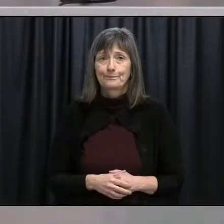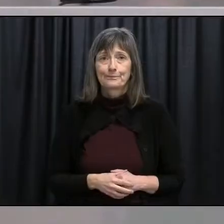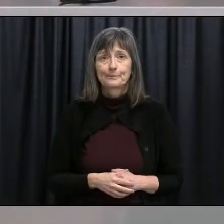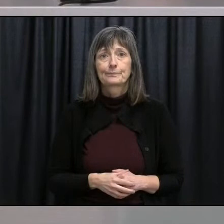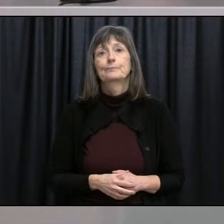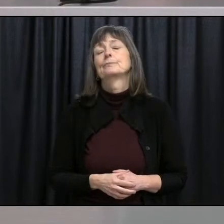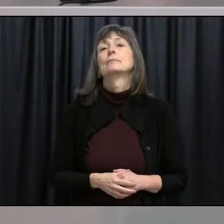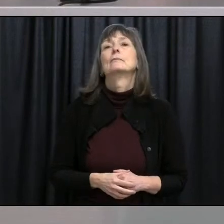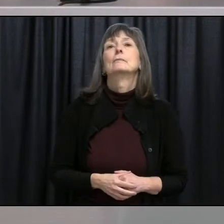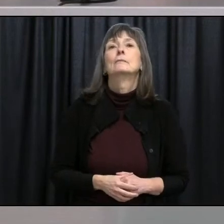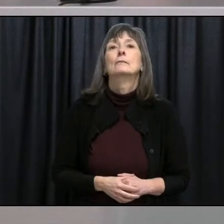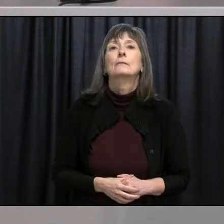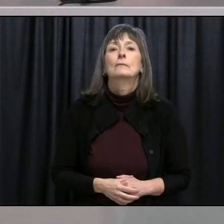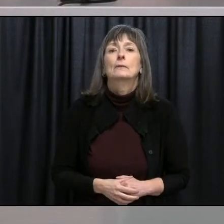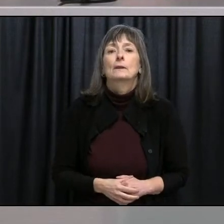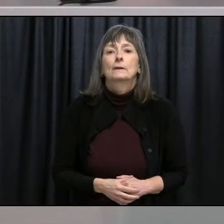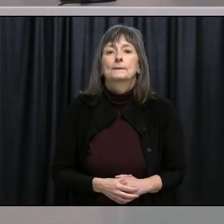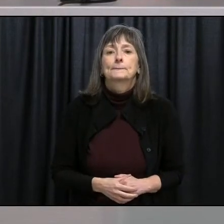Thank you.